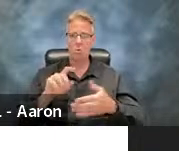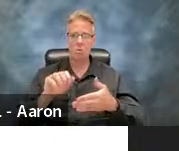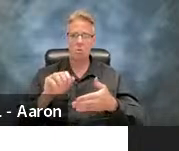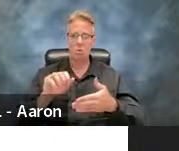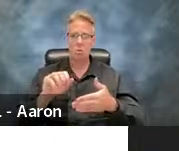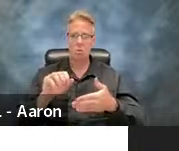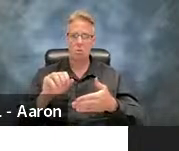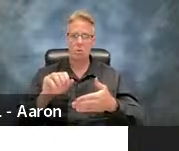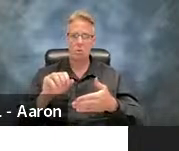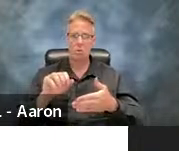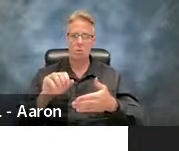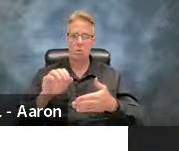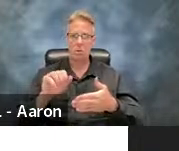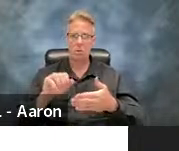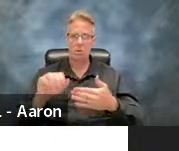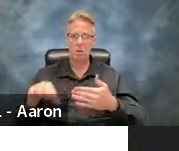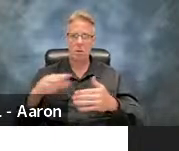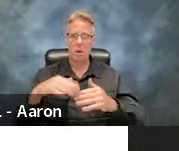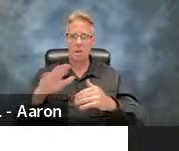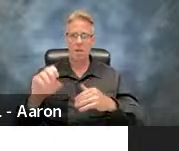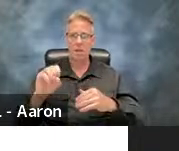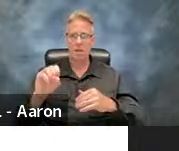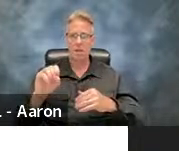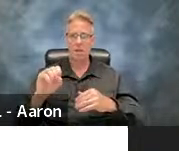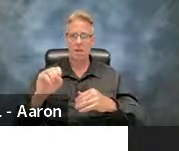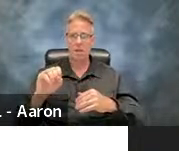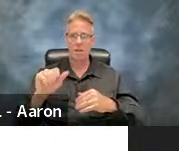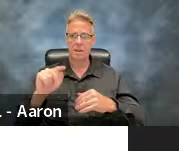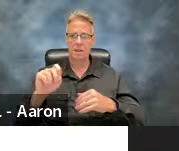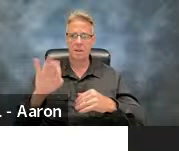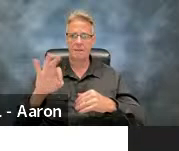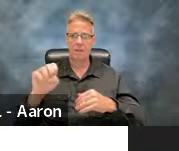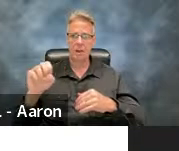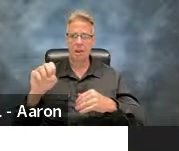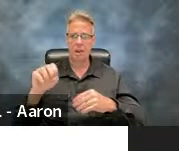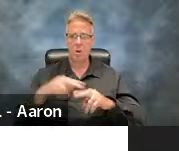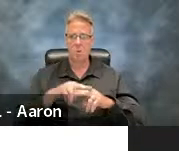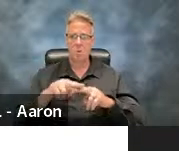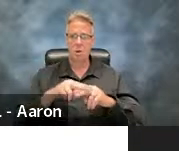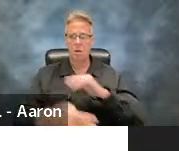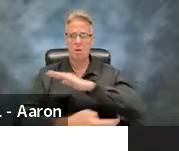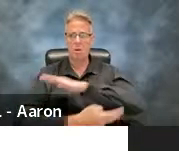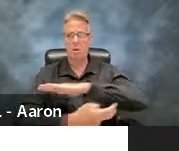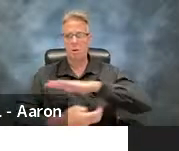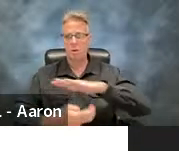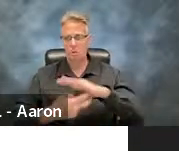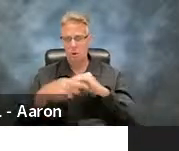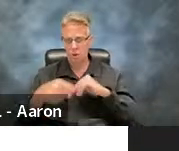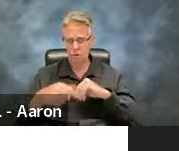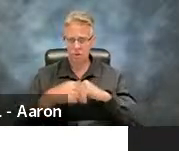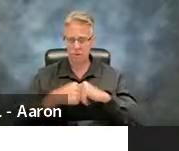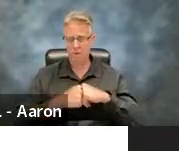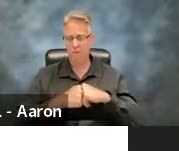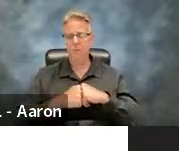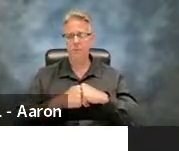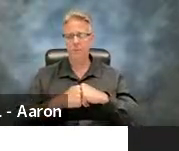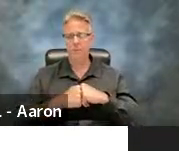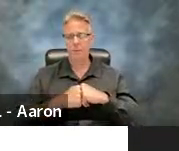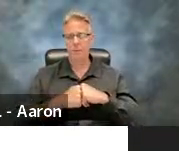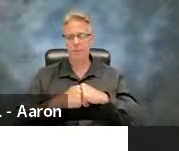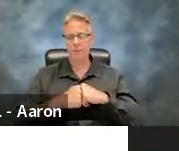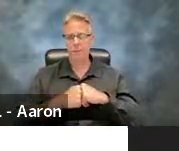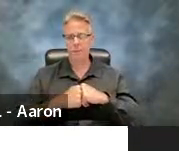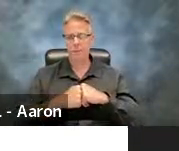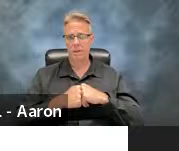bridge opening on the Santa Fe Railroad Bridge, Burlington Northern Santa Fe, and